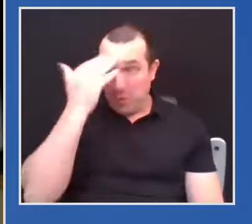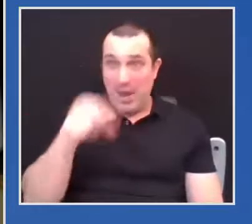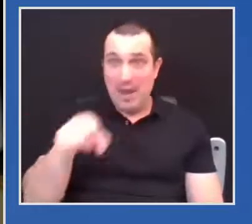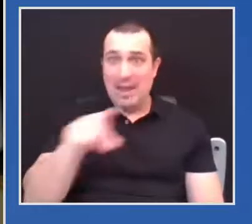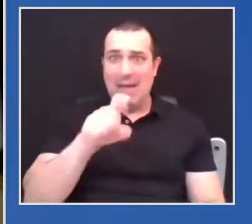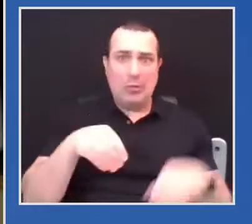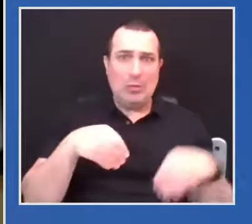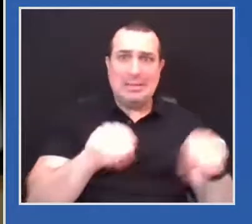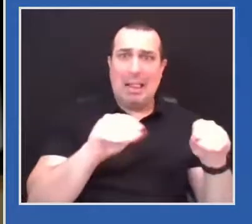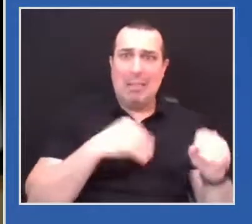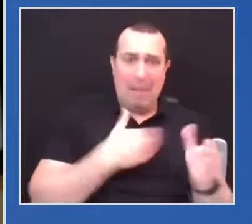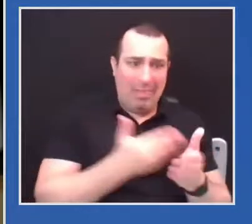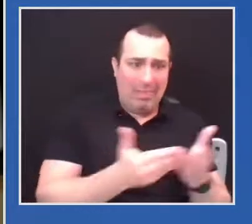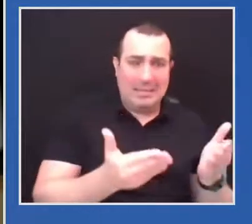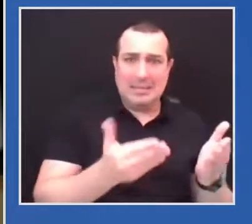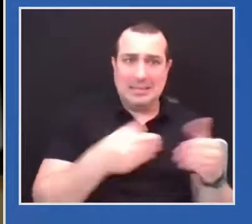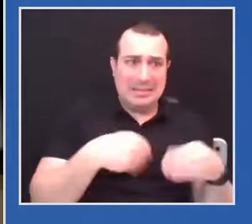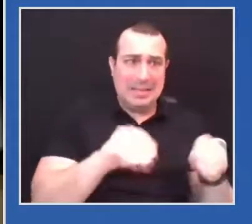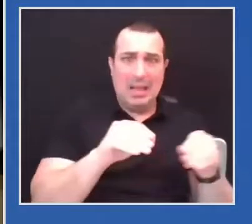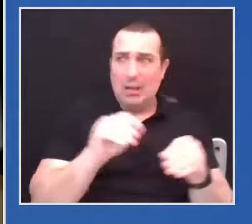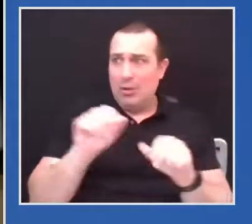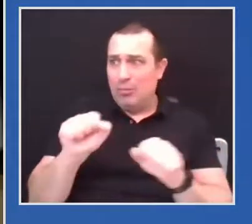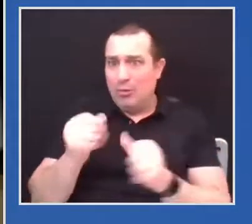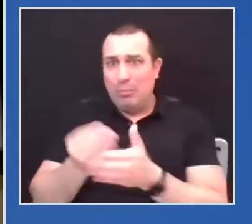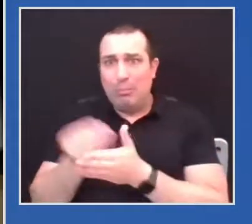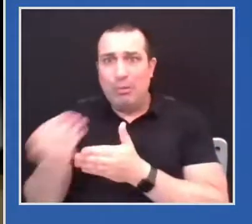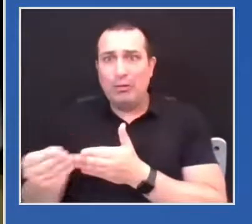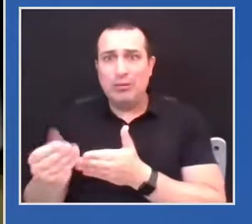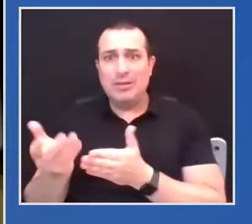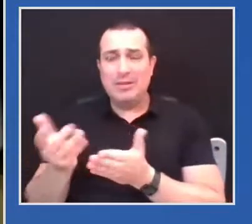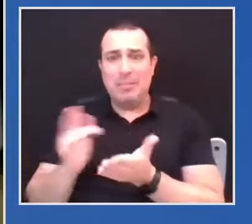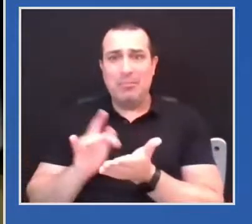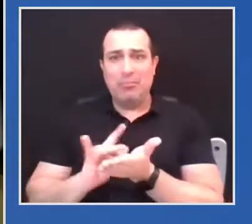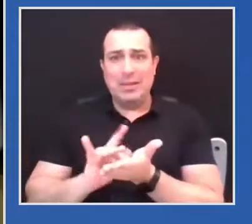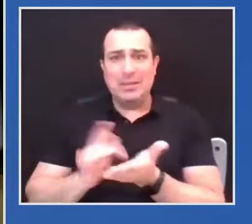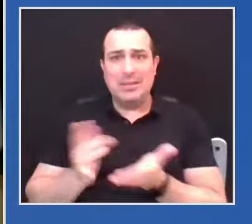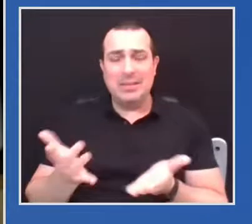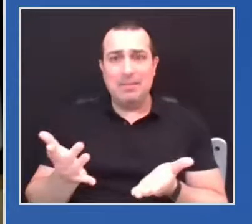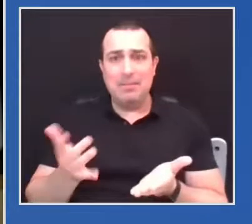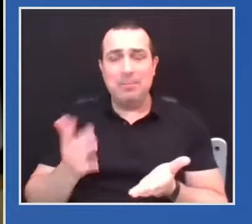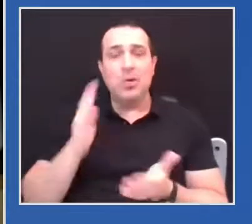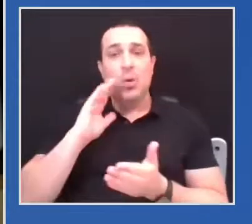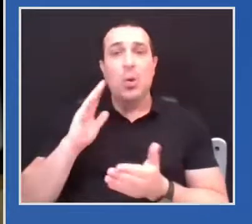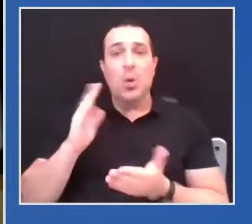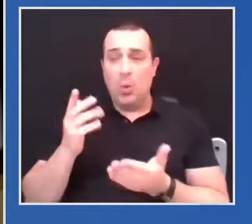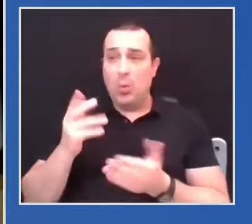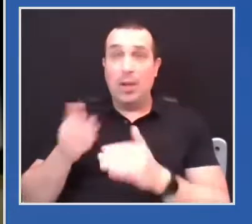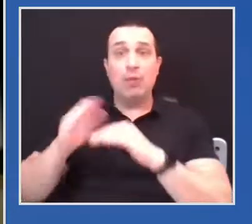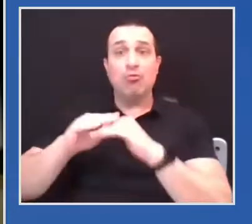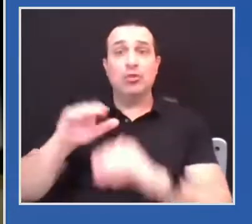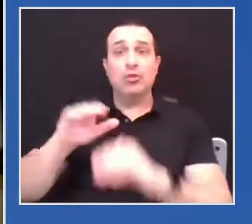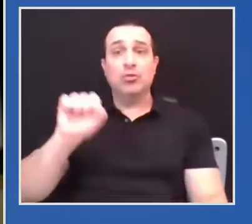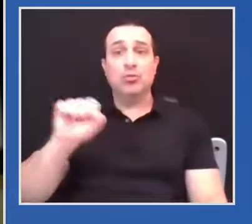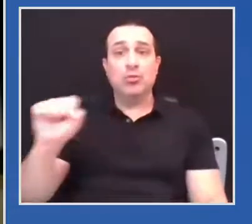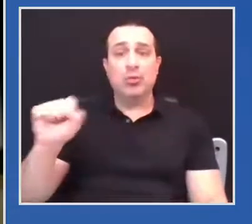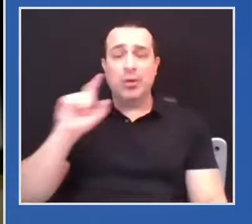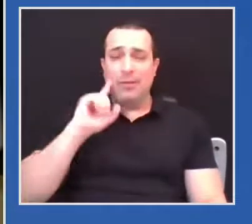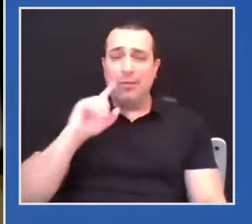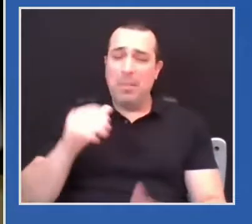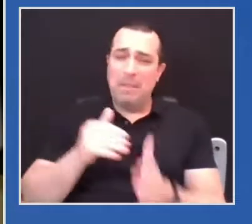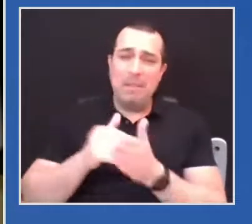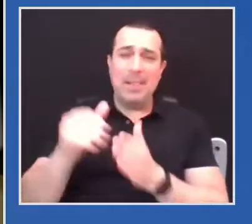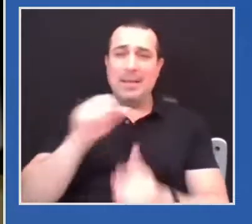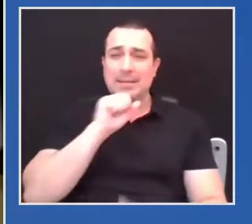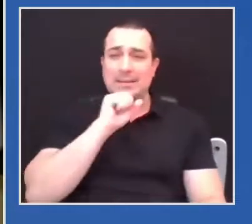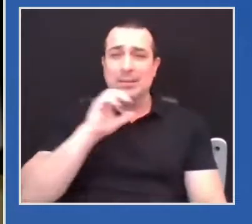exponentially? We're going to protect Social Security and increase benefits for millions of seniors. And I'll fight to protect your pensions,